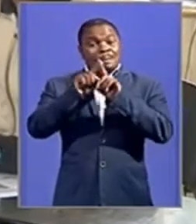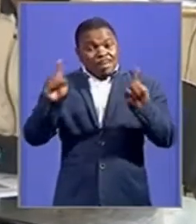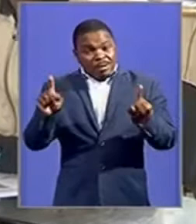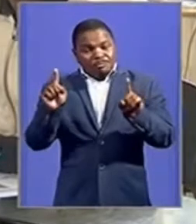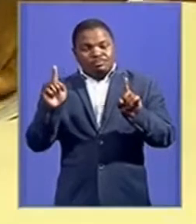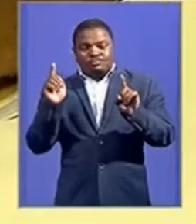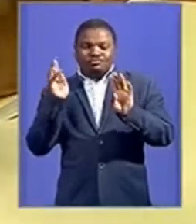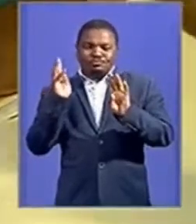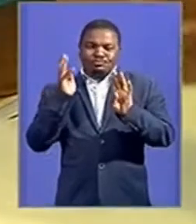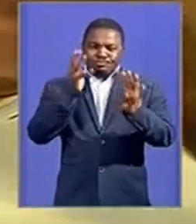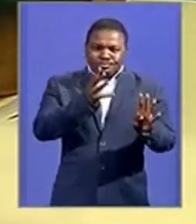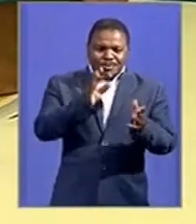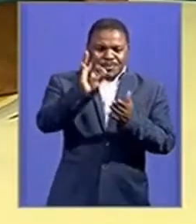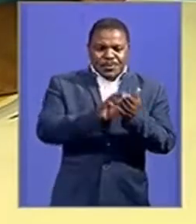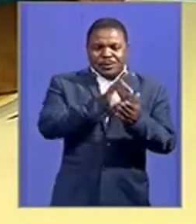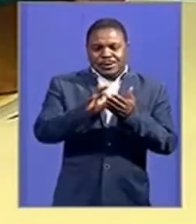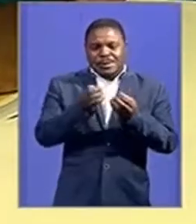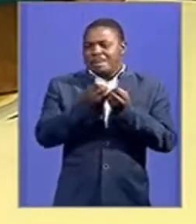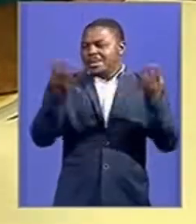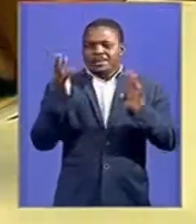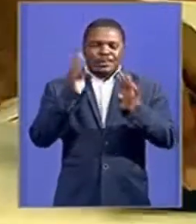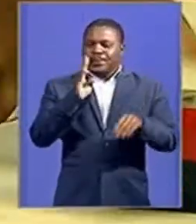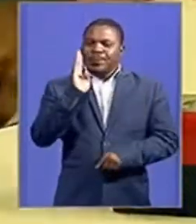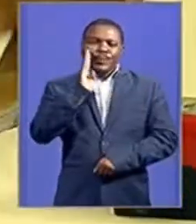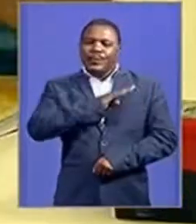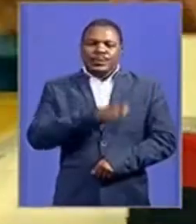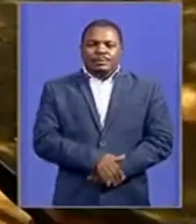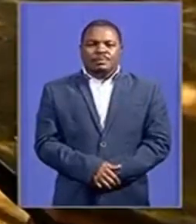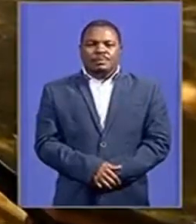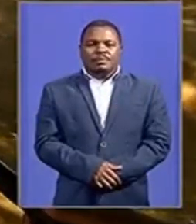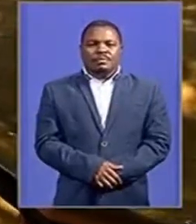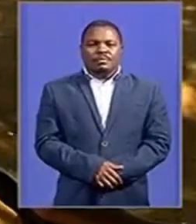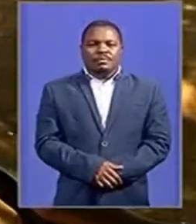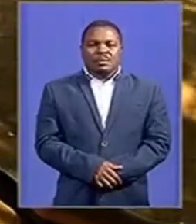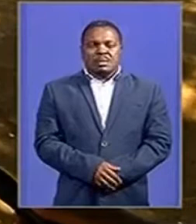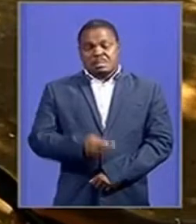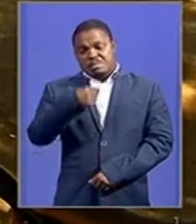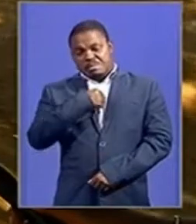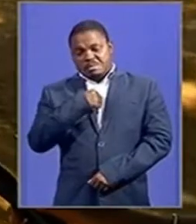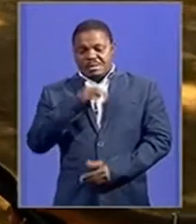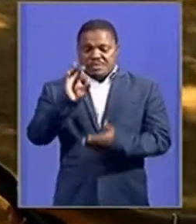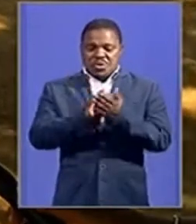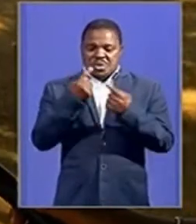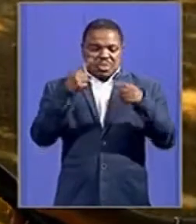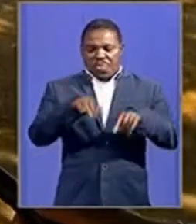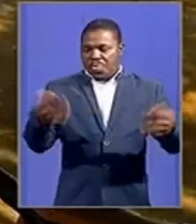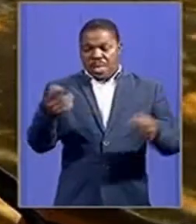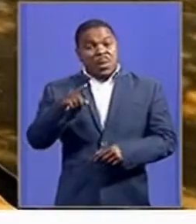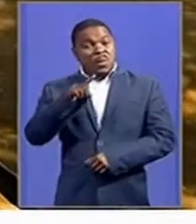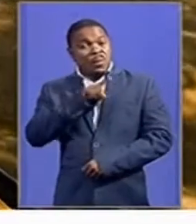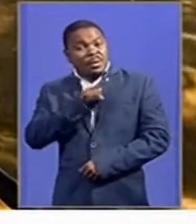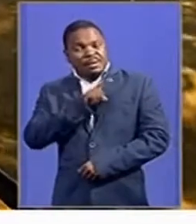tsa pejana di bontshitse ha boholo ba baahi bao ba sa kgetha. Nna hore ke ska vote is because